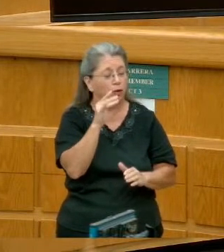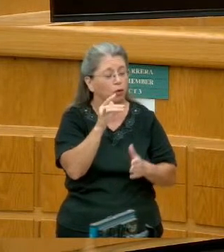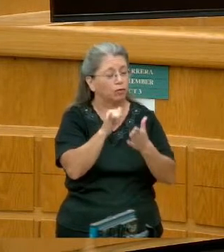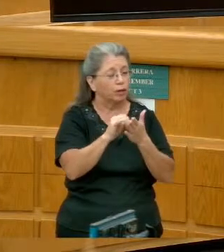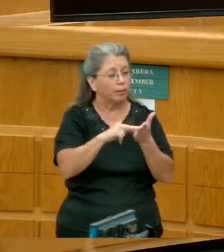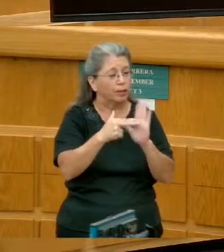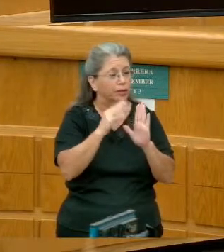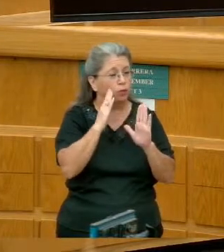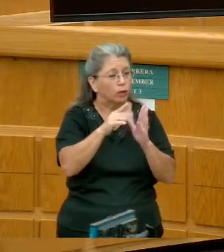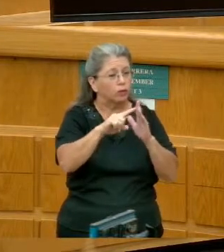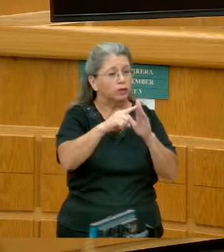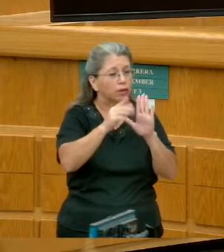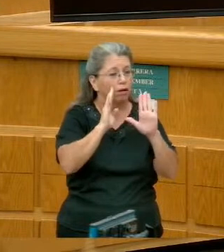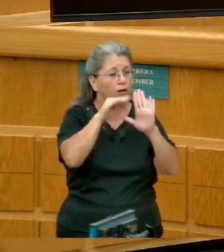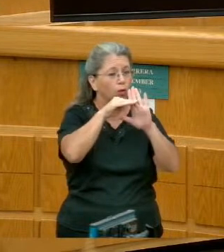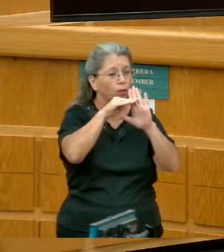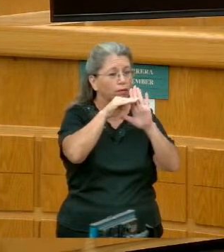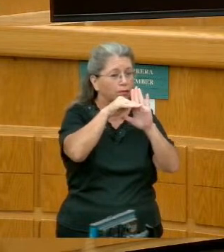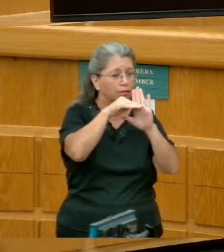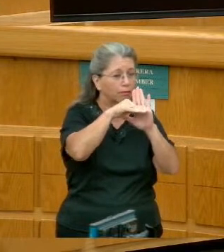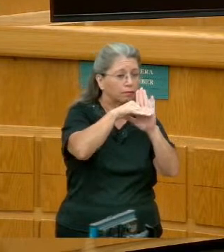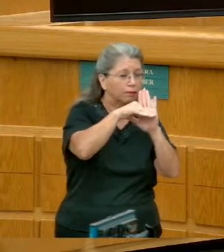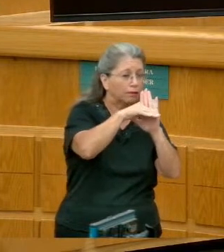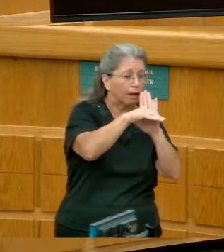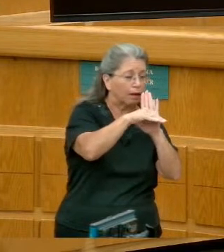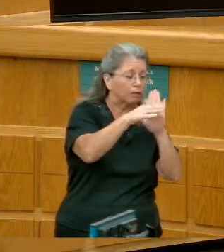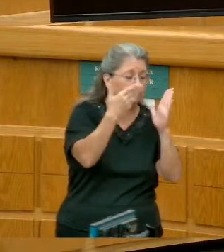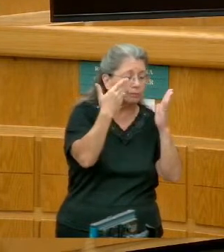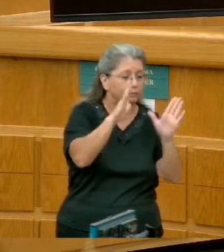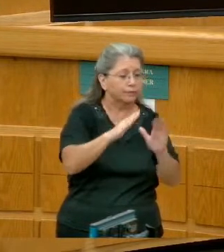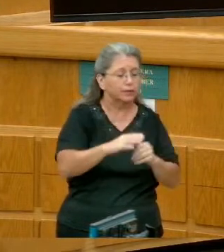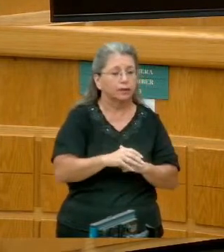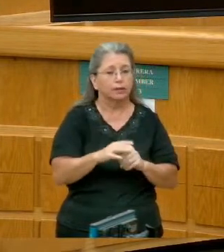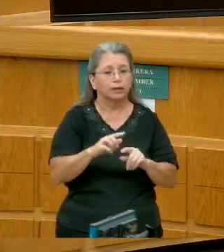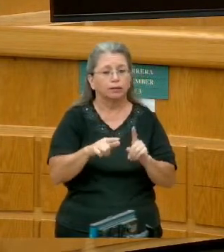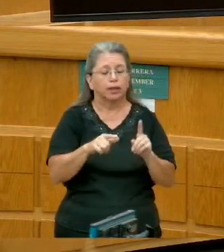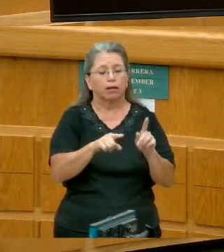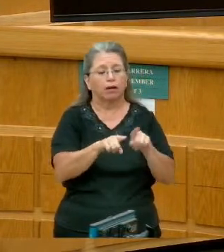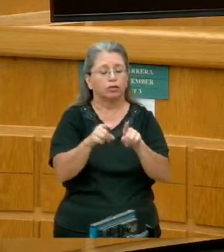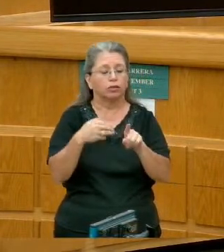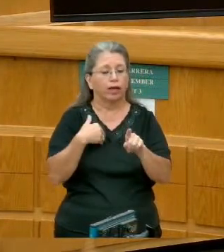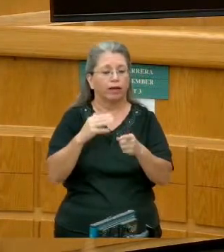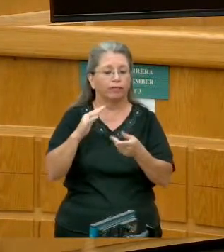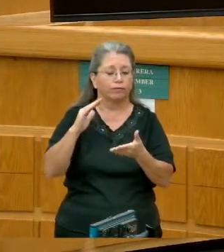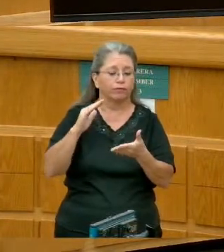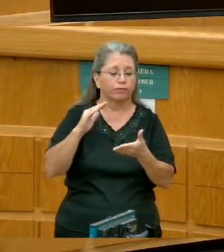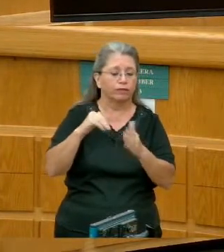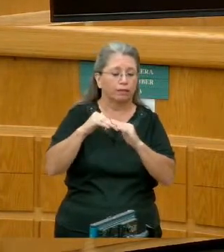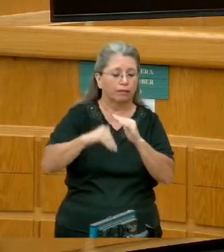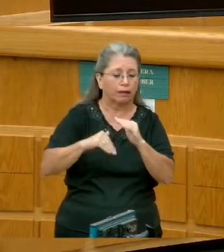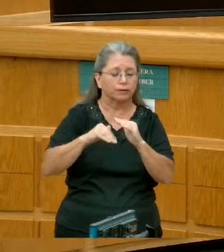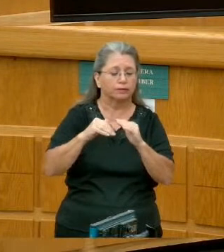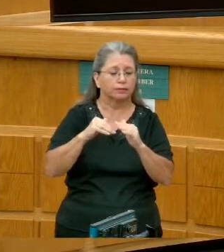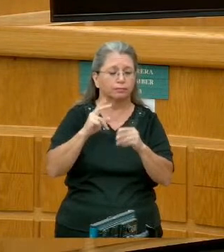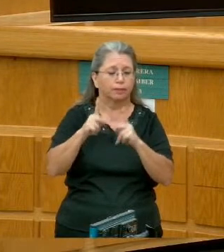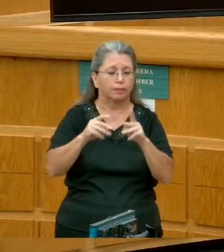information on fewer cases is also corresponding fewer hospitalized patients than yesterday.